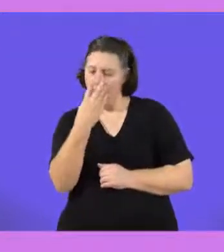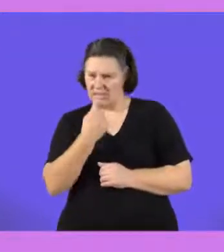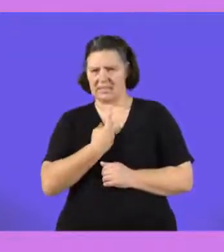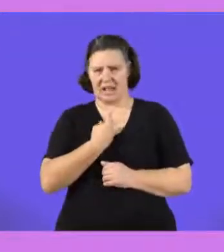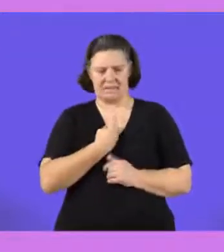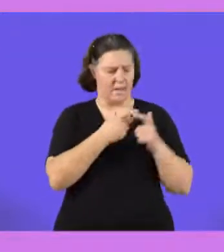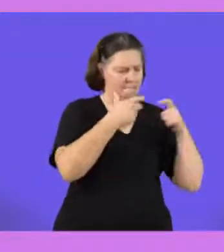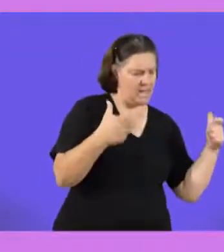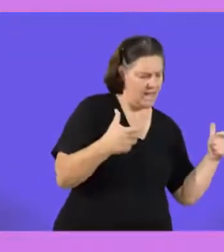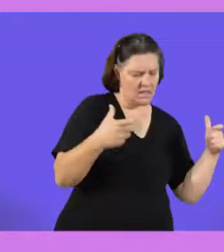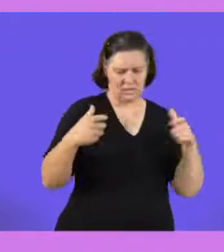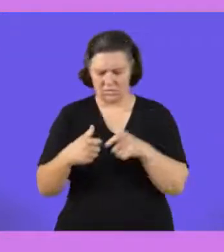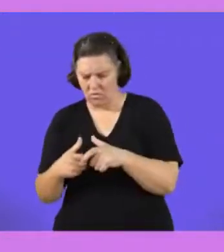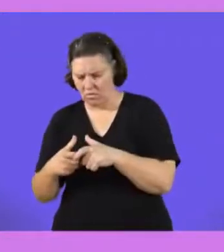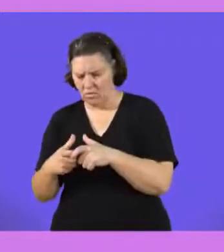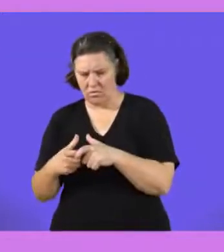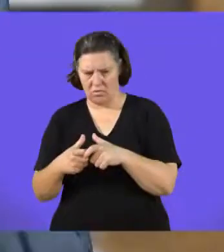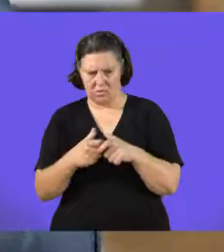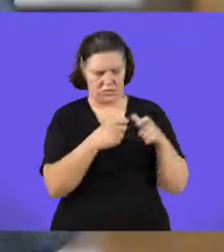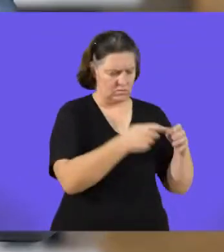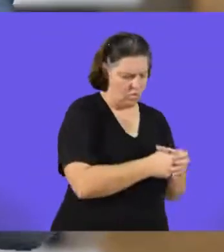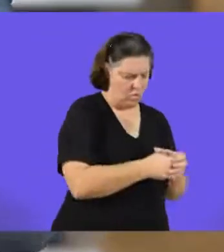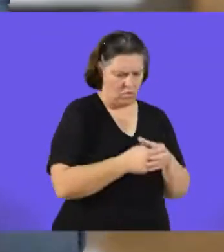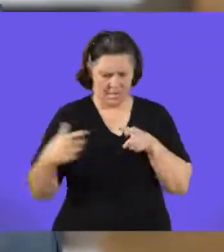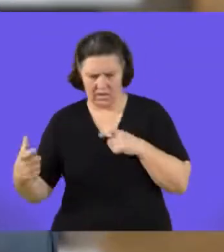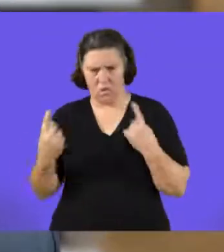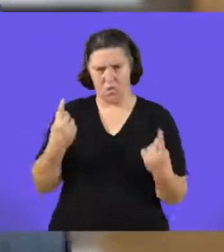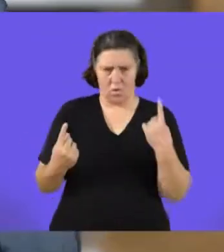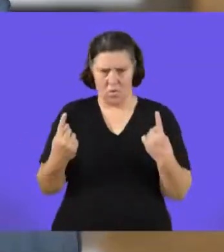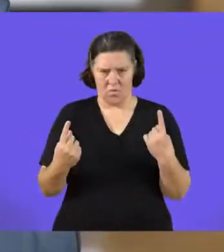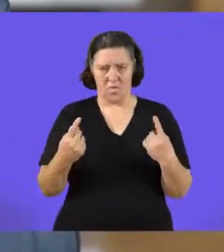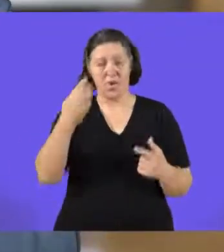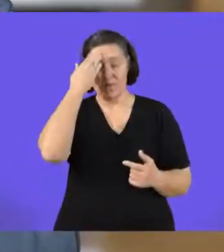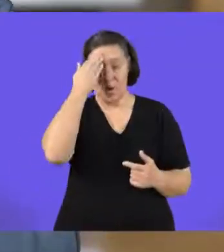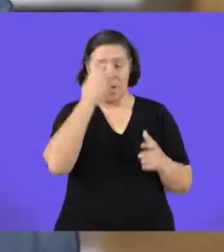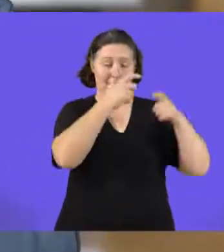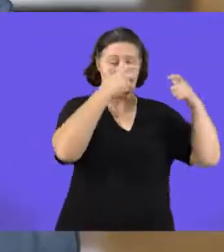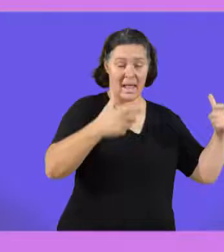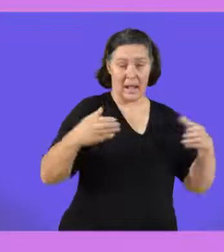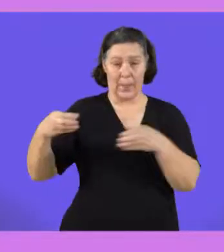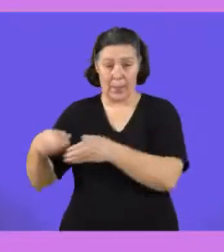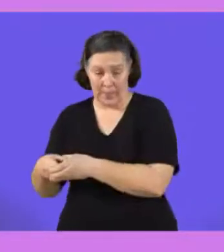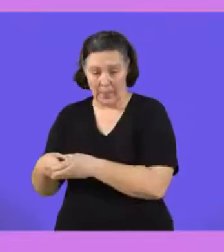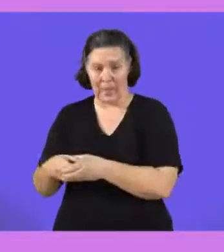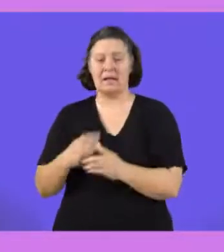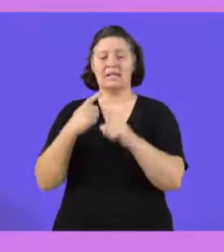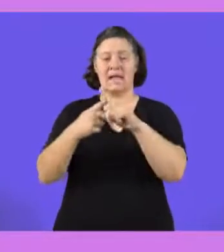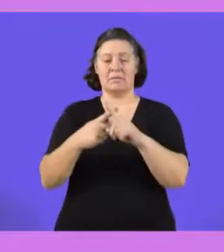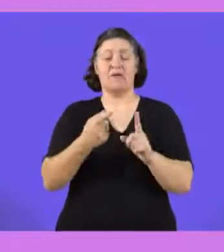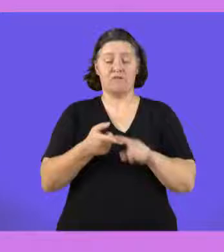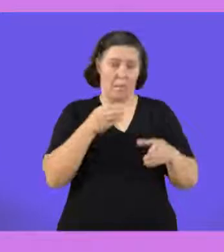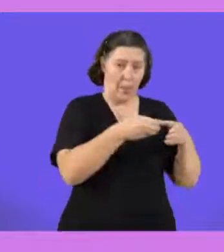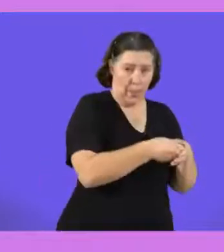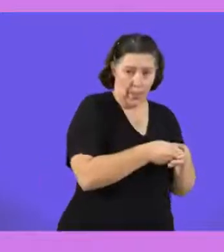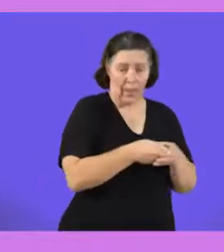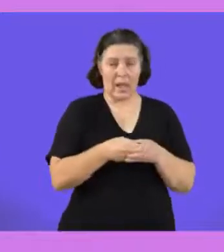asked myself the simple questions, big to small, small to big. You know, at this moment in time, from big to small, I will multiply. And then